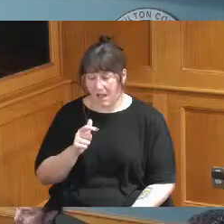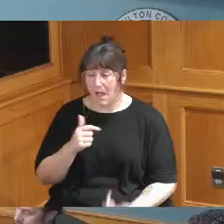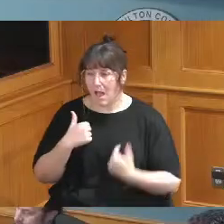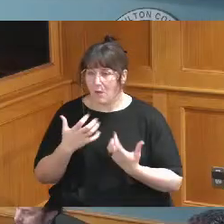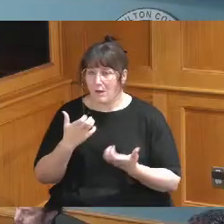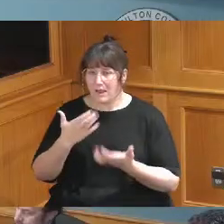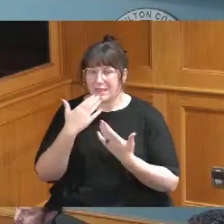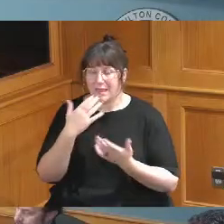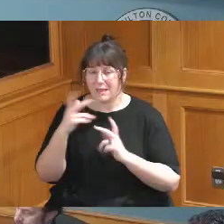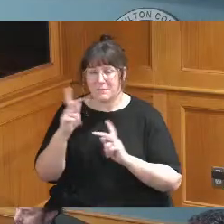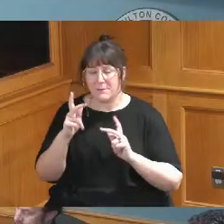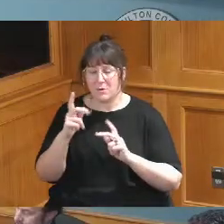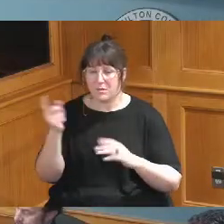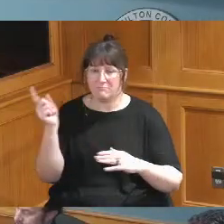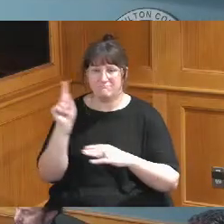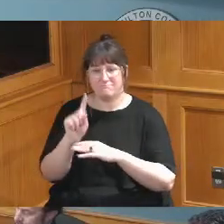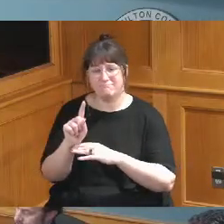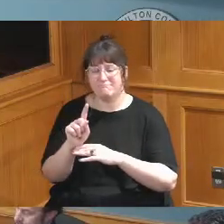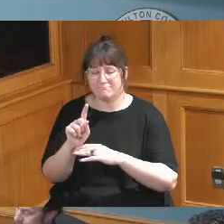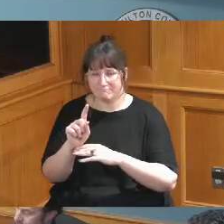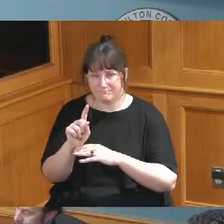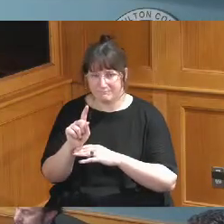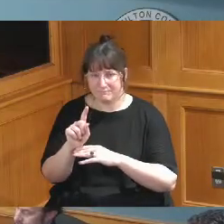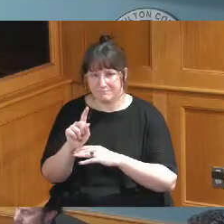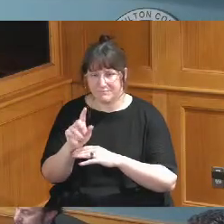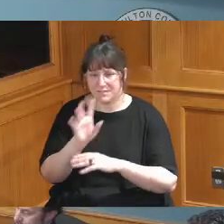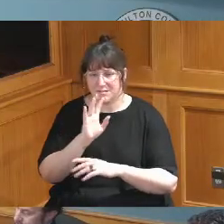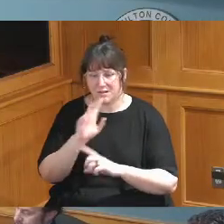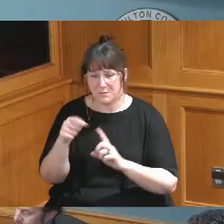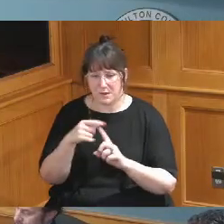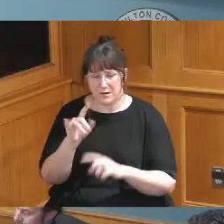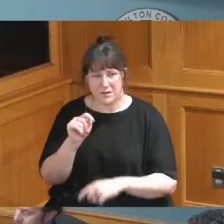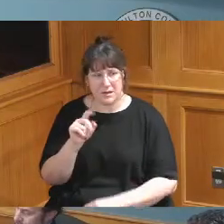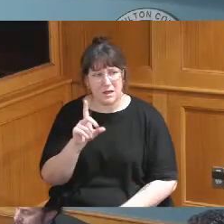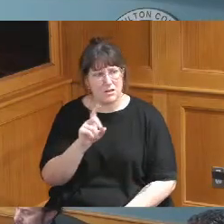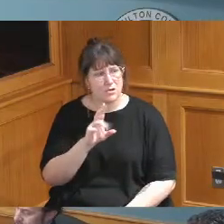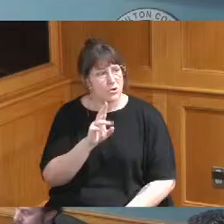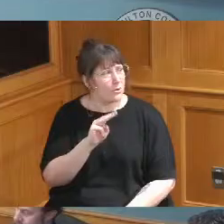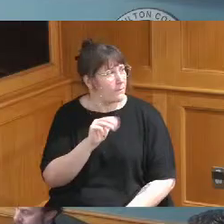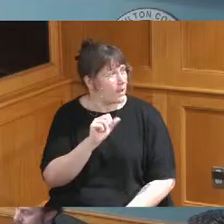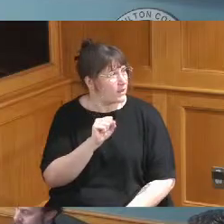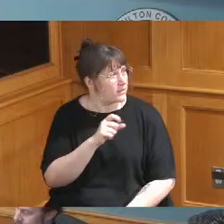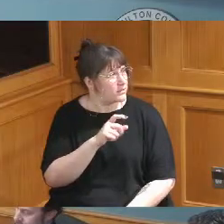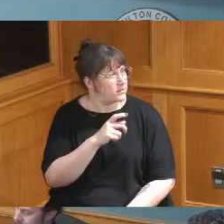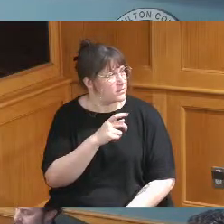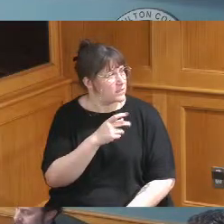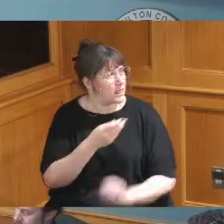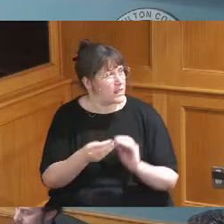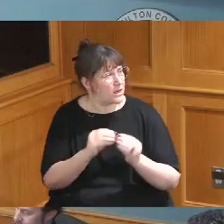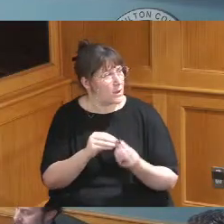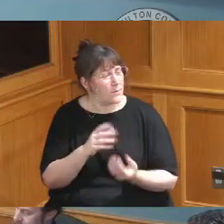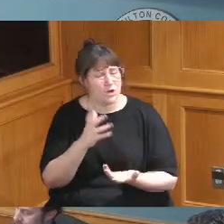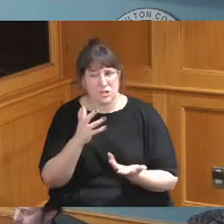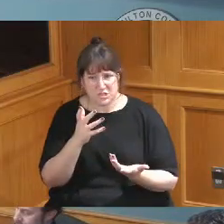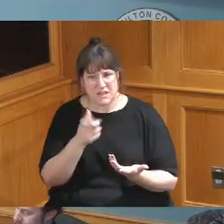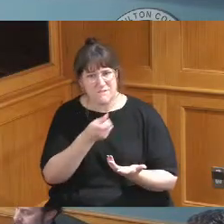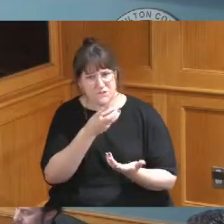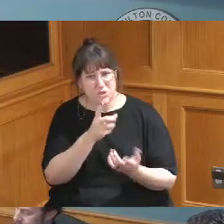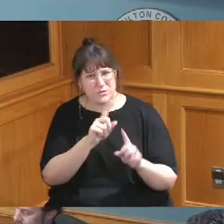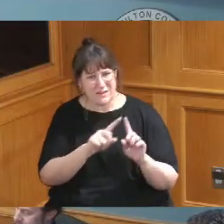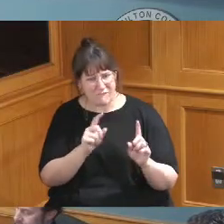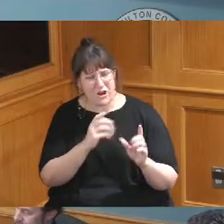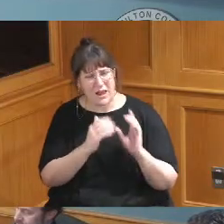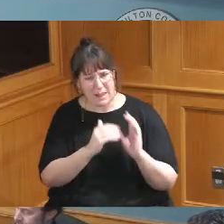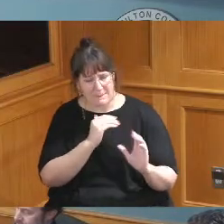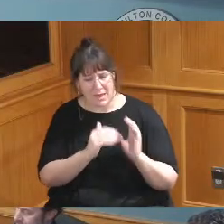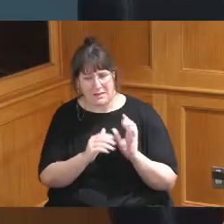in and testified on this issue. Commissioner Dumas, your number's a little different from mine, so we got a few different emails, but